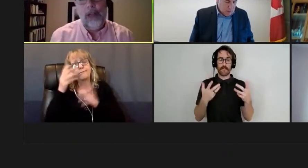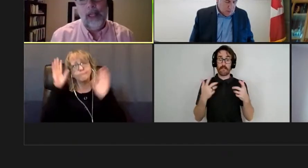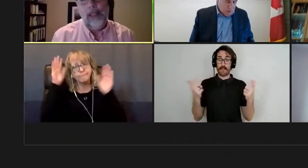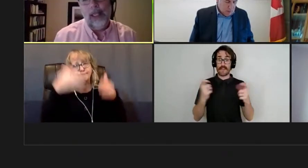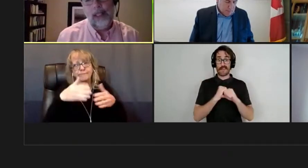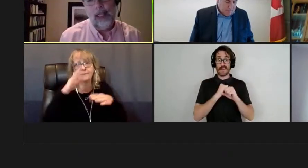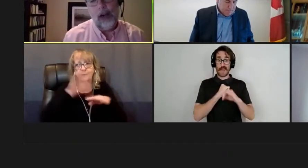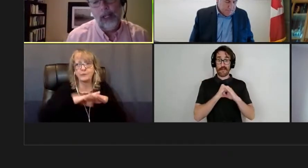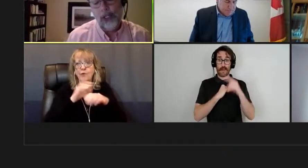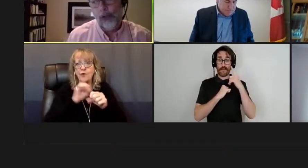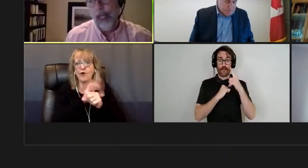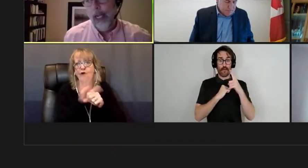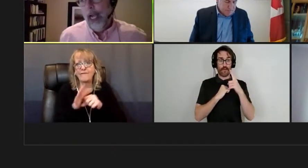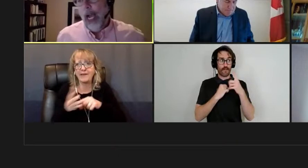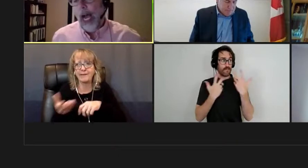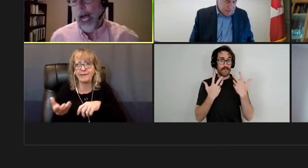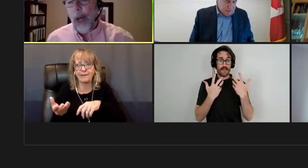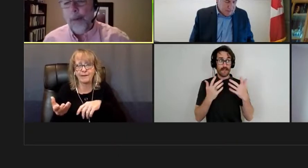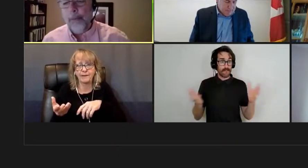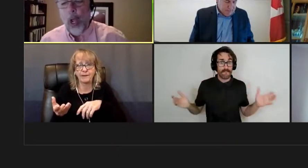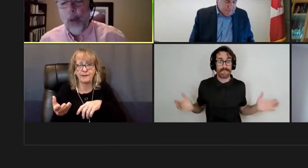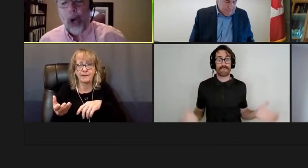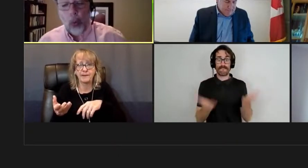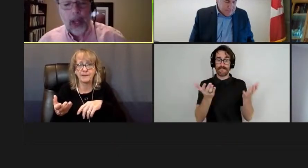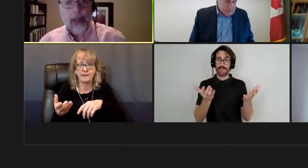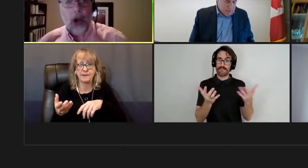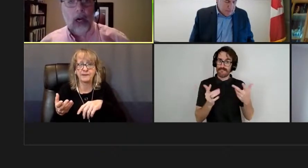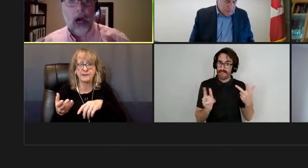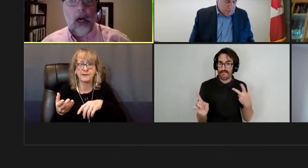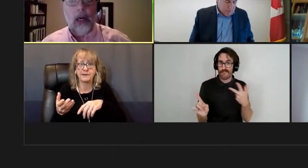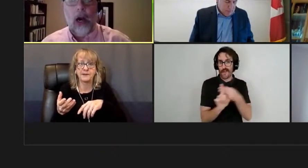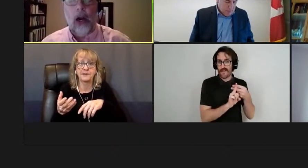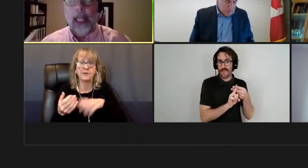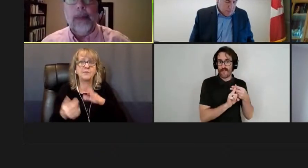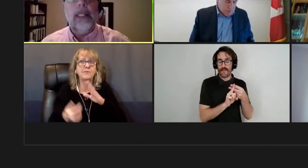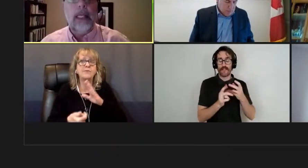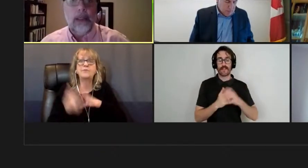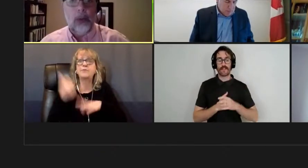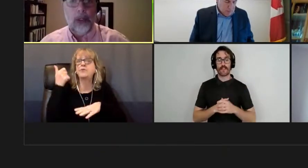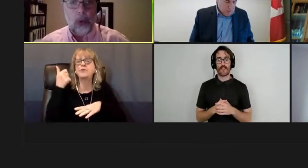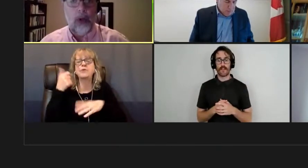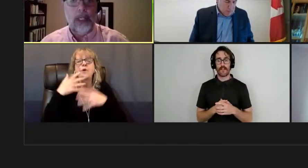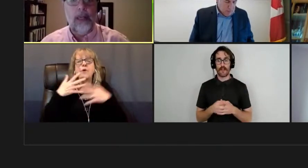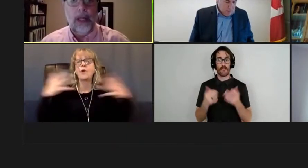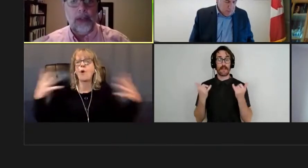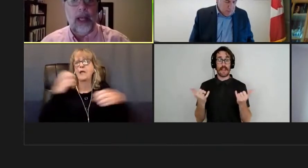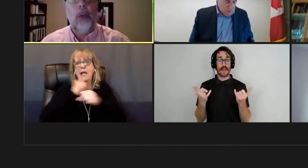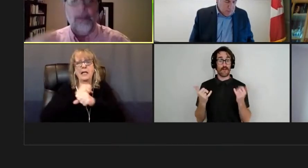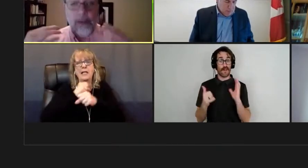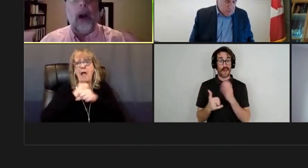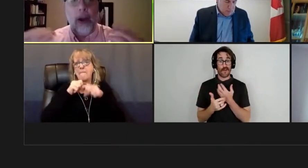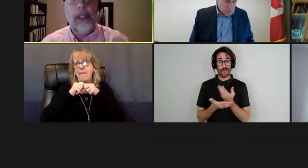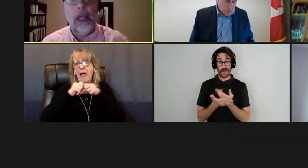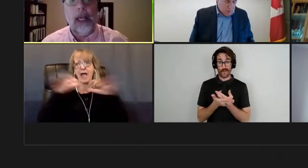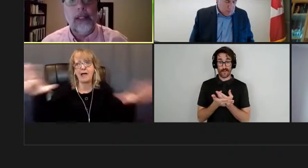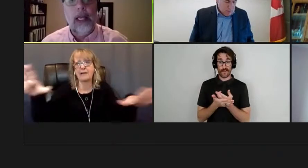initiative in our history. But with our limited resources in mental health, we've prioritized. And